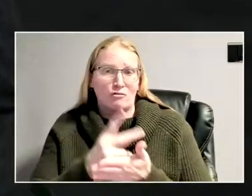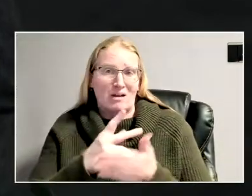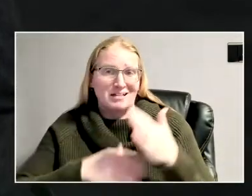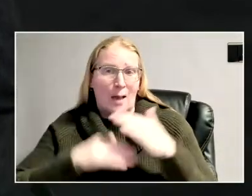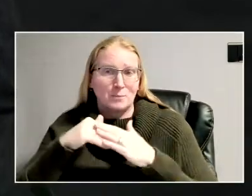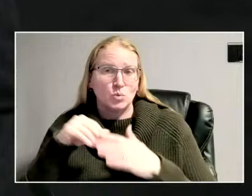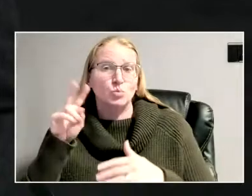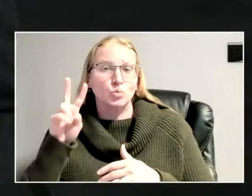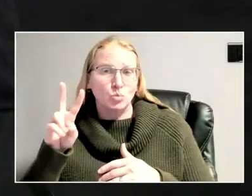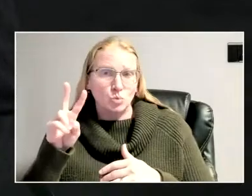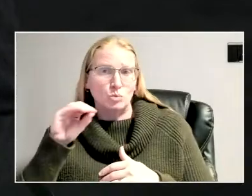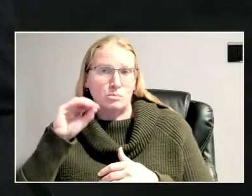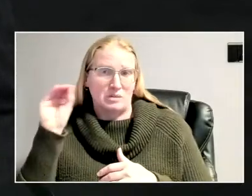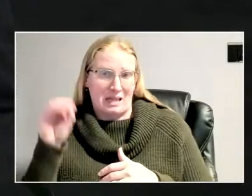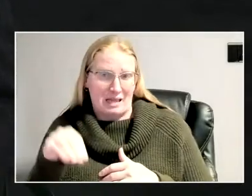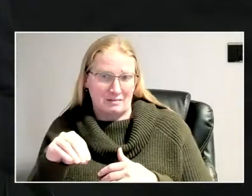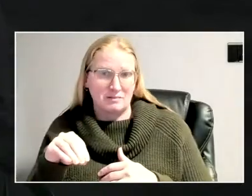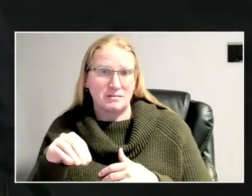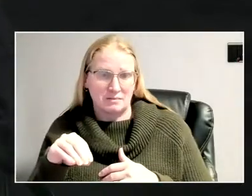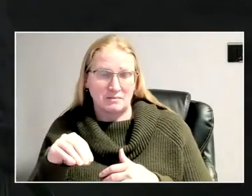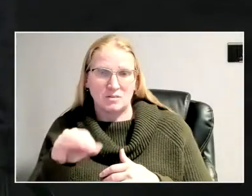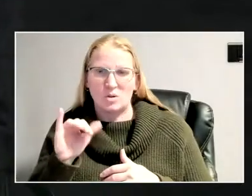um that being the turbo